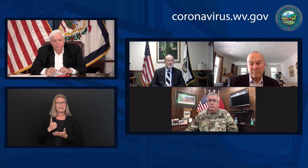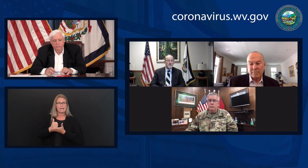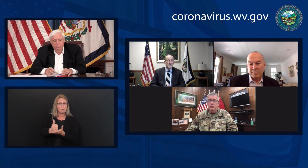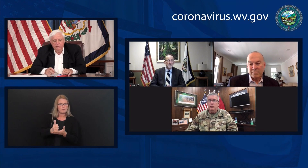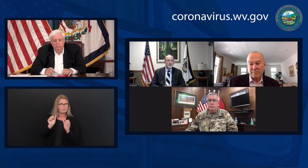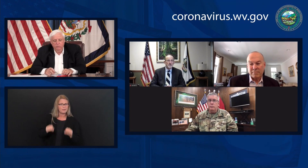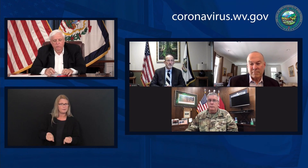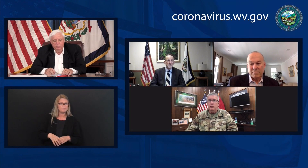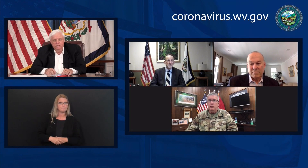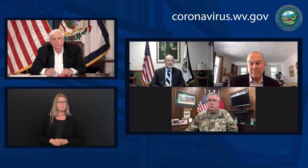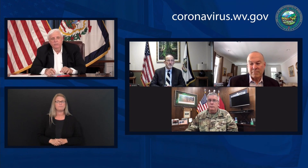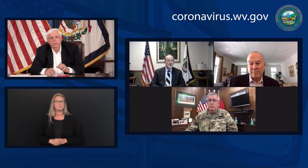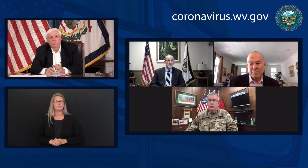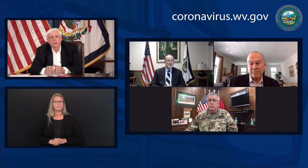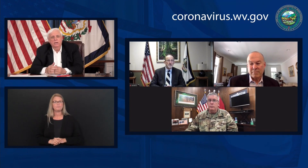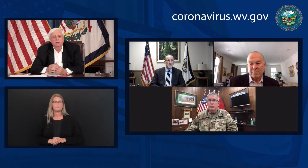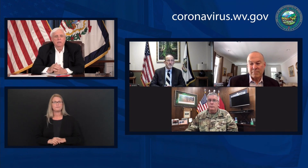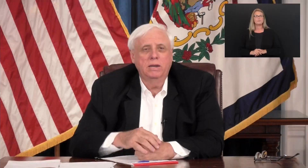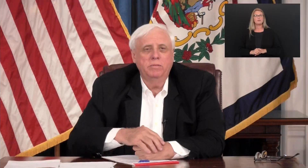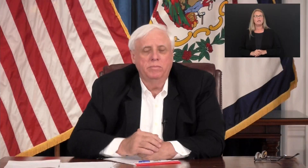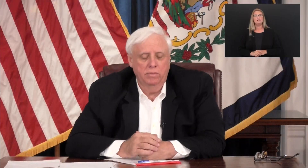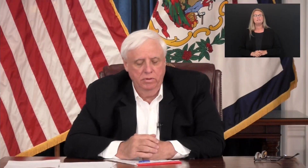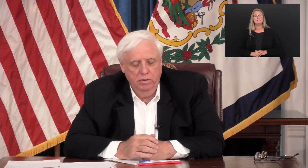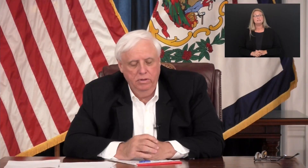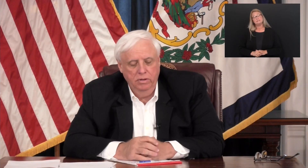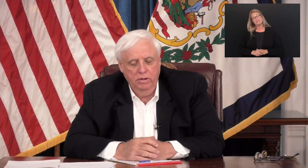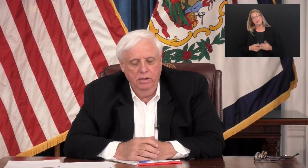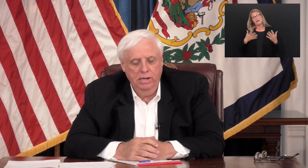here's basically what I said. I